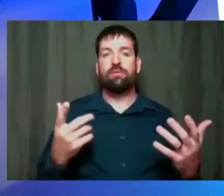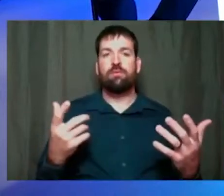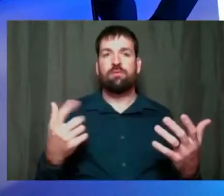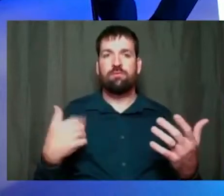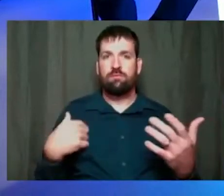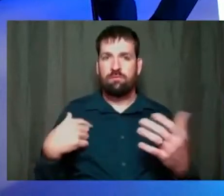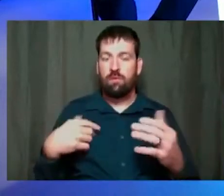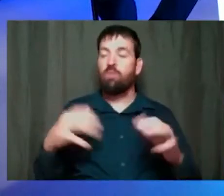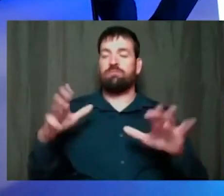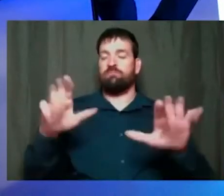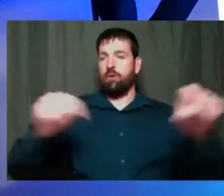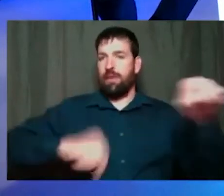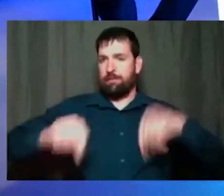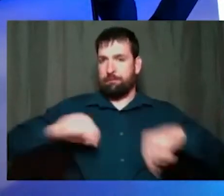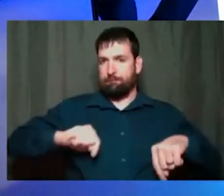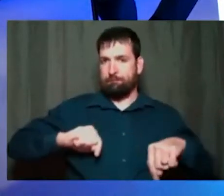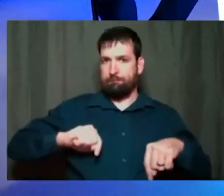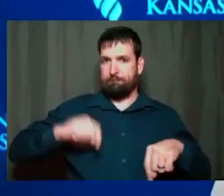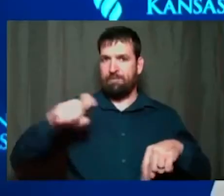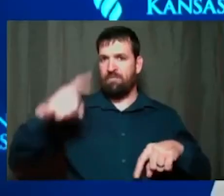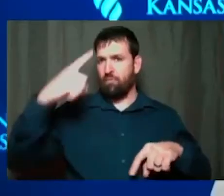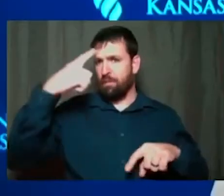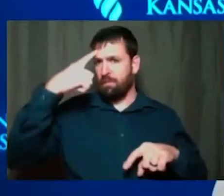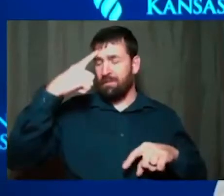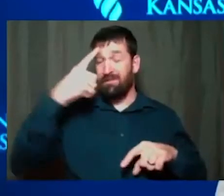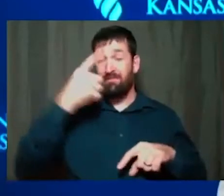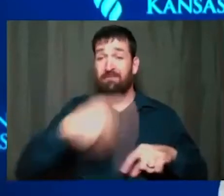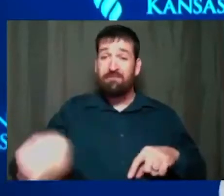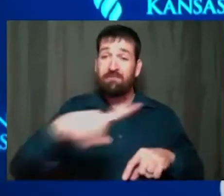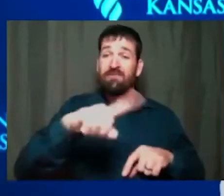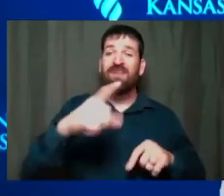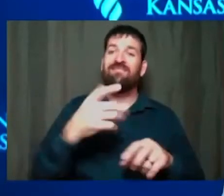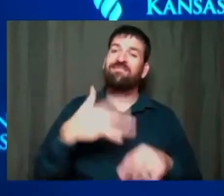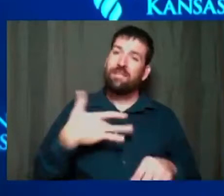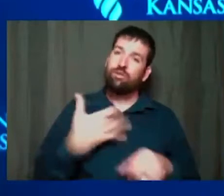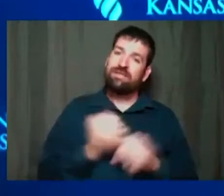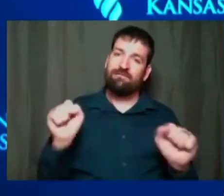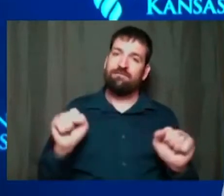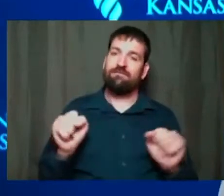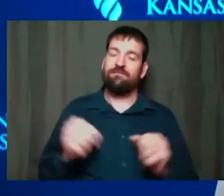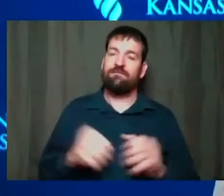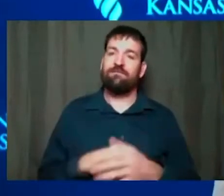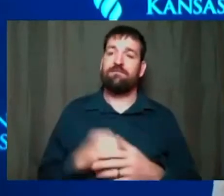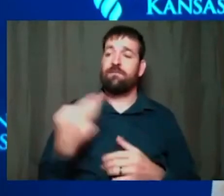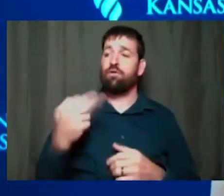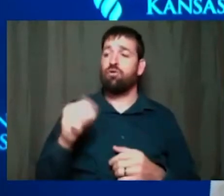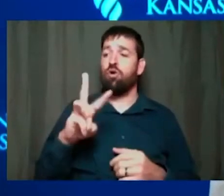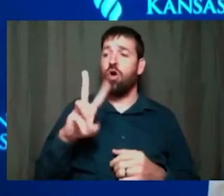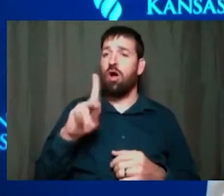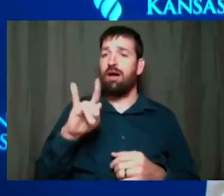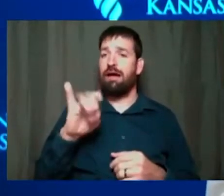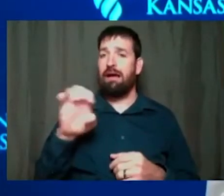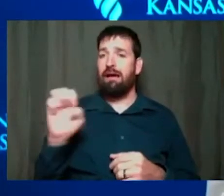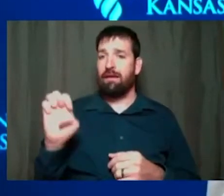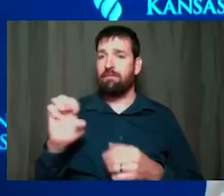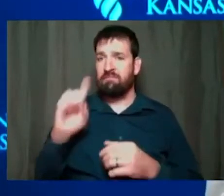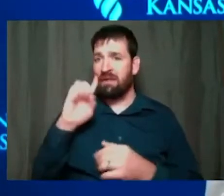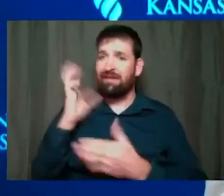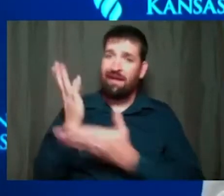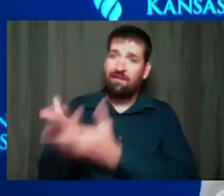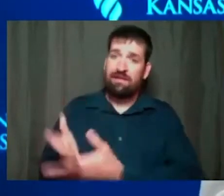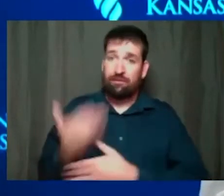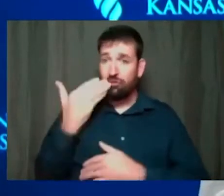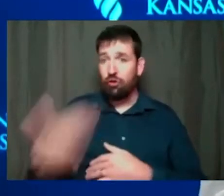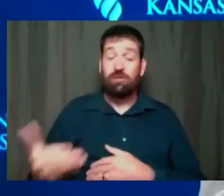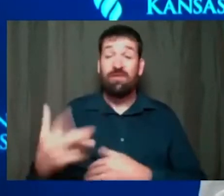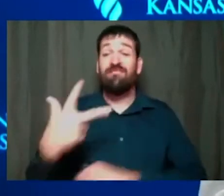back and say, I think we have to make people feel safe to do it. And in Hawkeye, I think the evidence is pretty good that the vaccinations